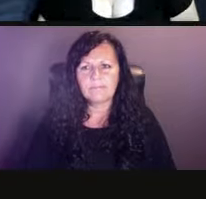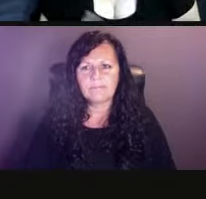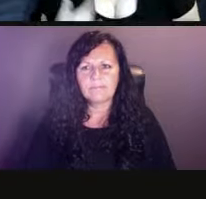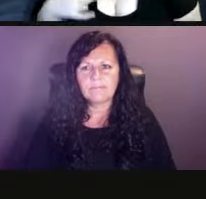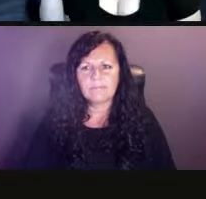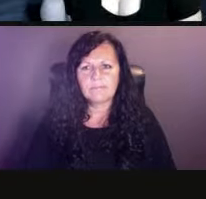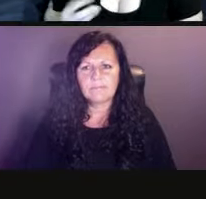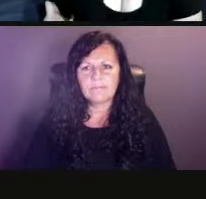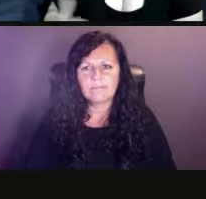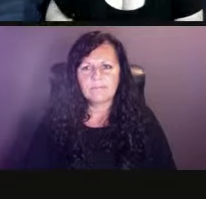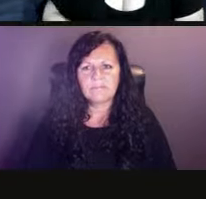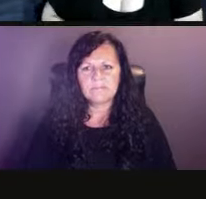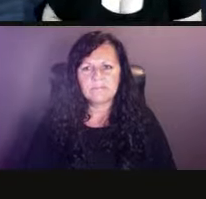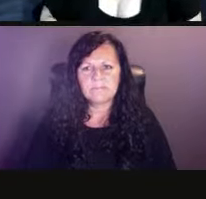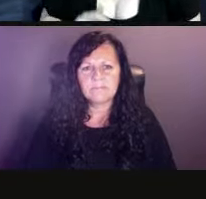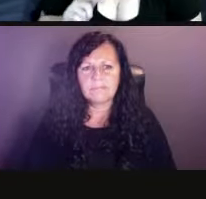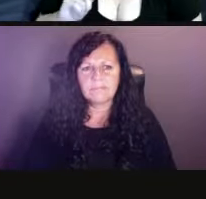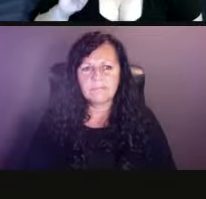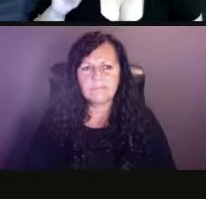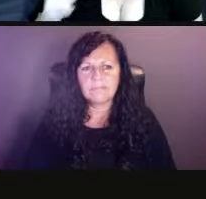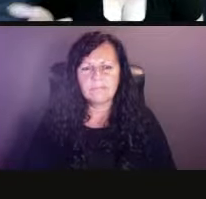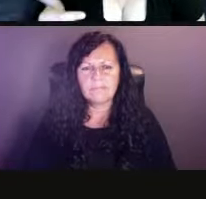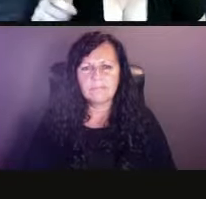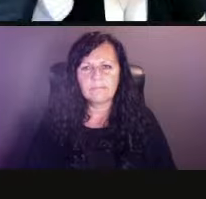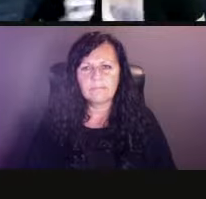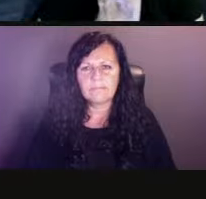so because okay. They're further down the road. Yeah.